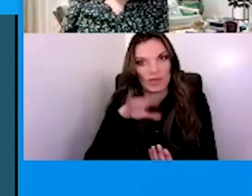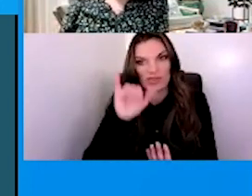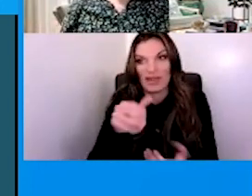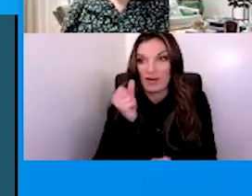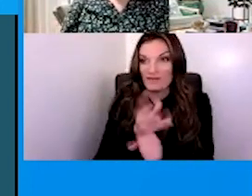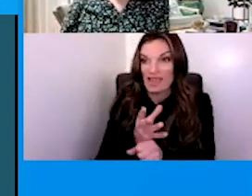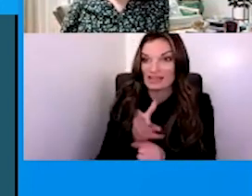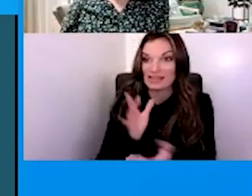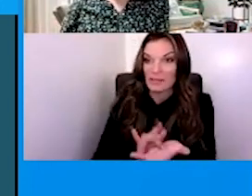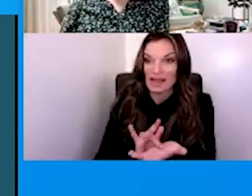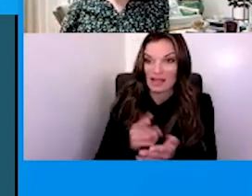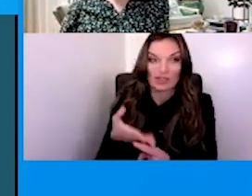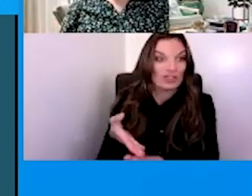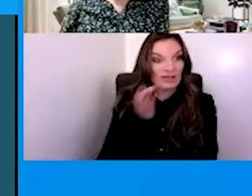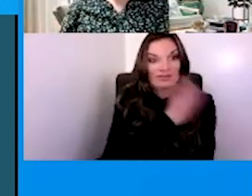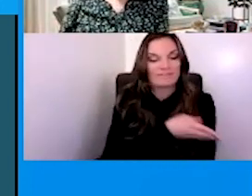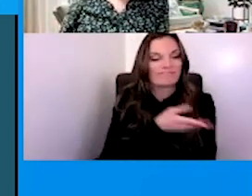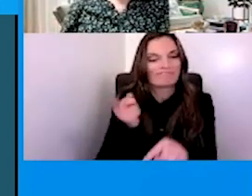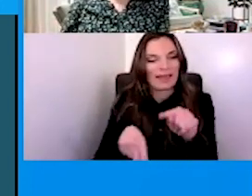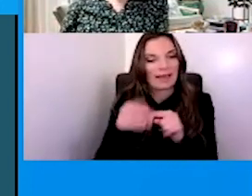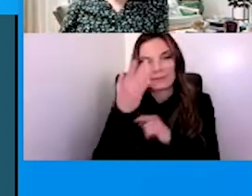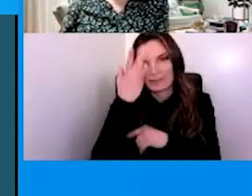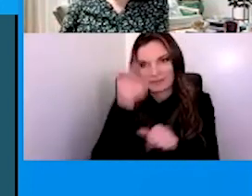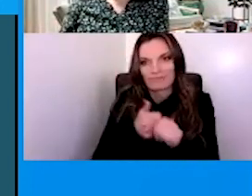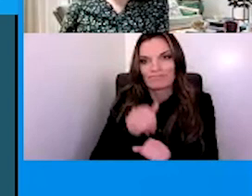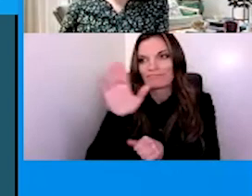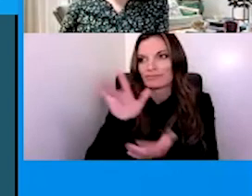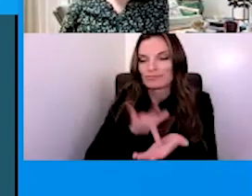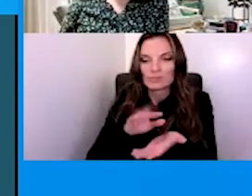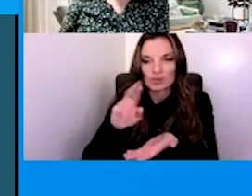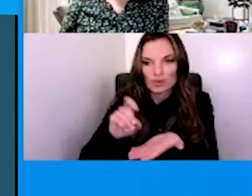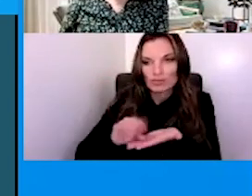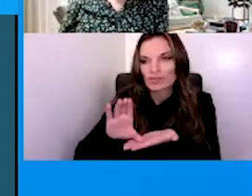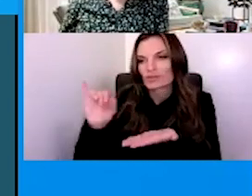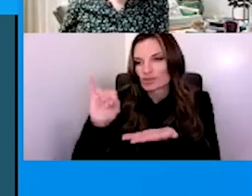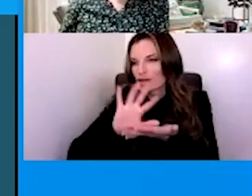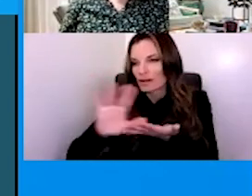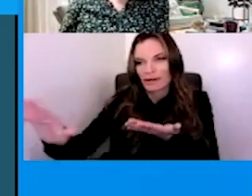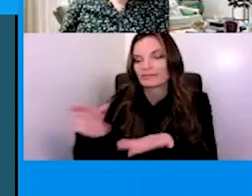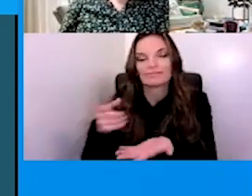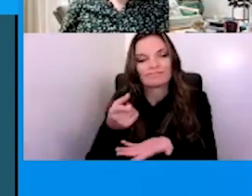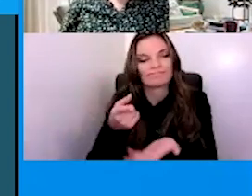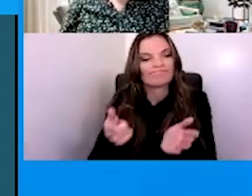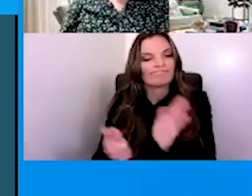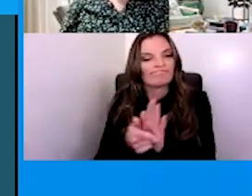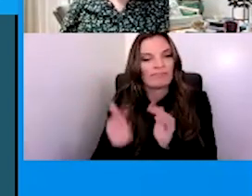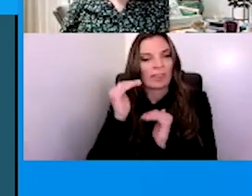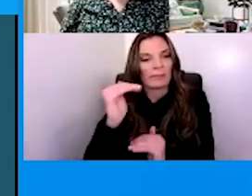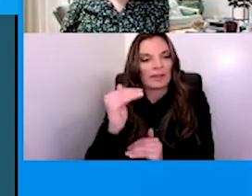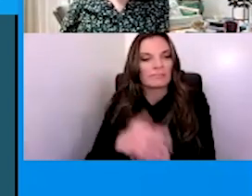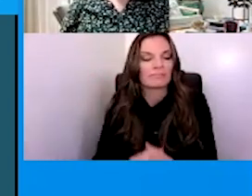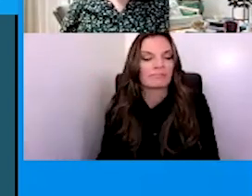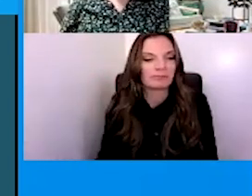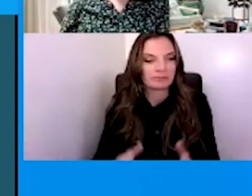advanced supply of medication because the prescriptions and the pharmacy, they just don't work like that in that case. Um, the P for